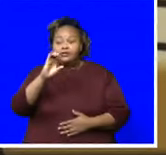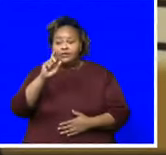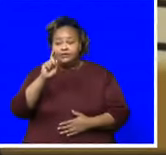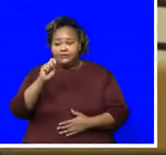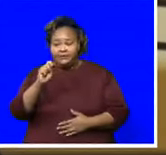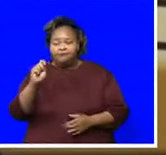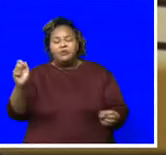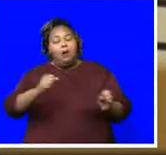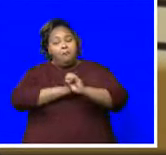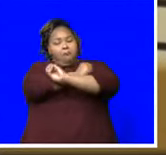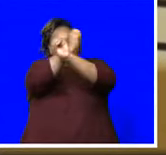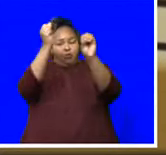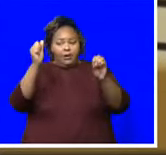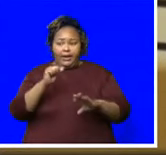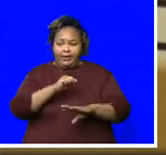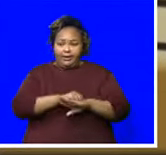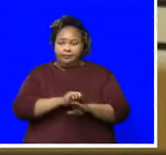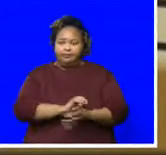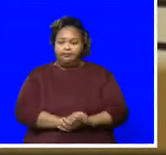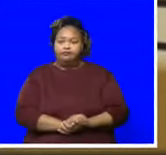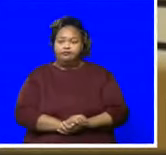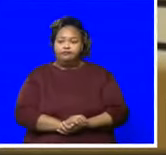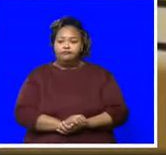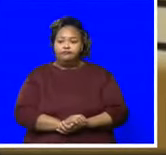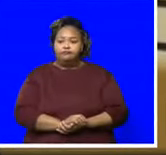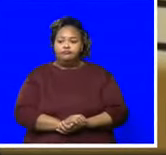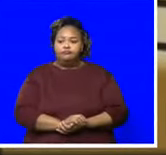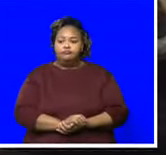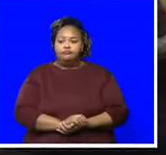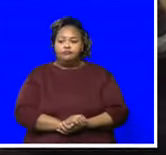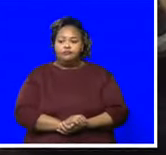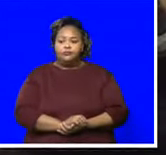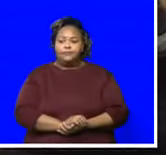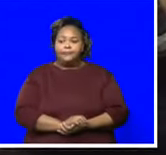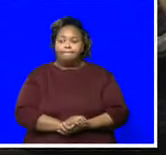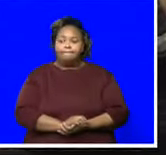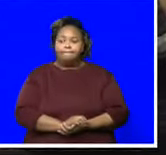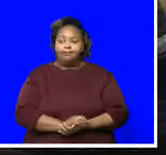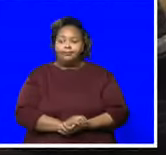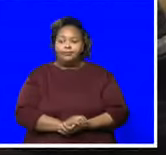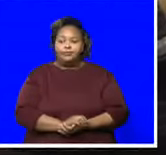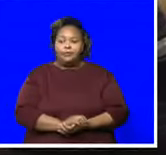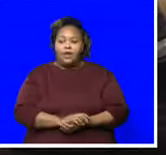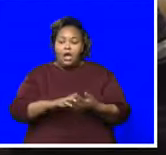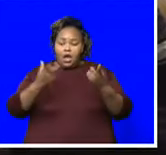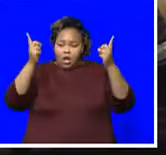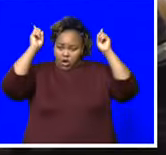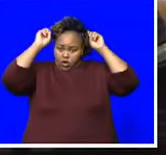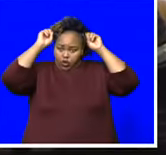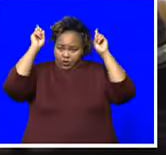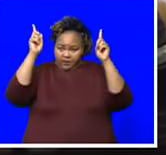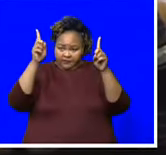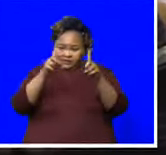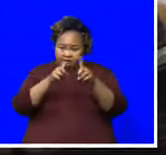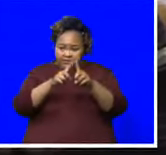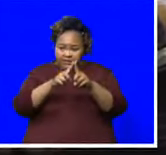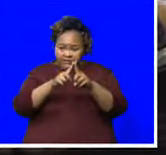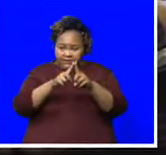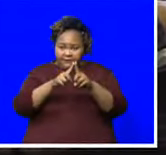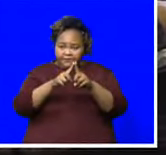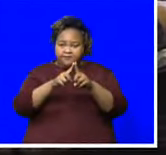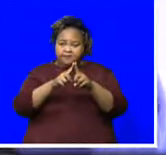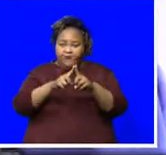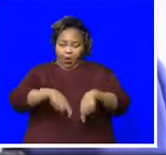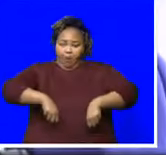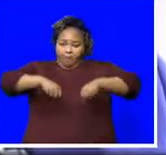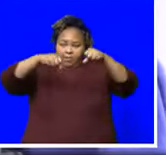value for the country and individuals involved. University of Eswatini Vice Chancellor Professor Justice Twala